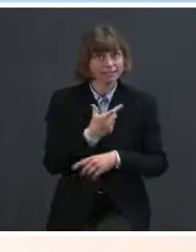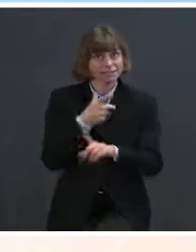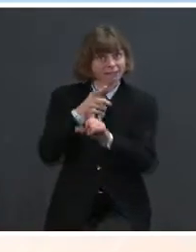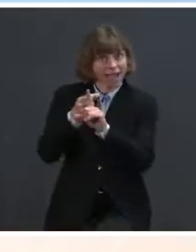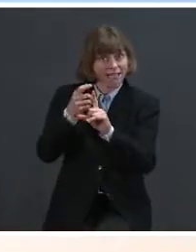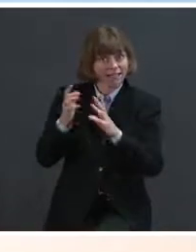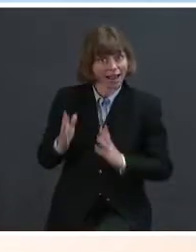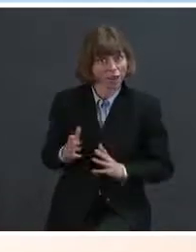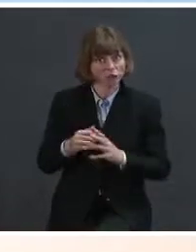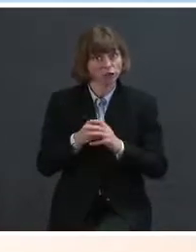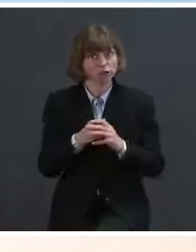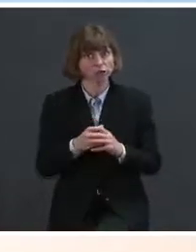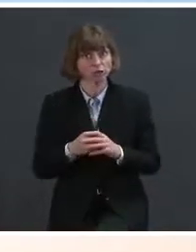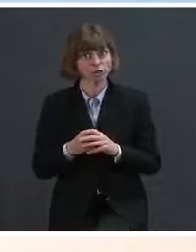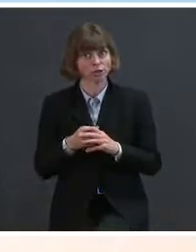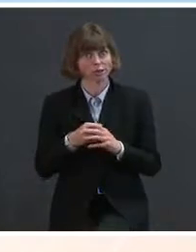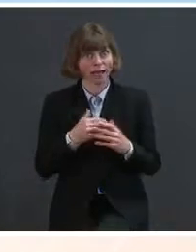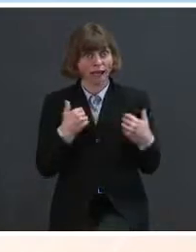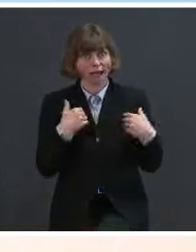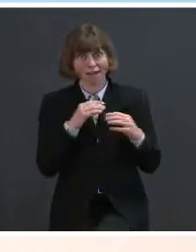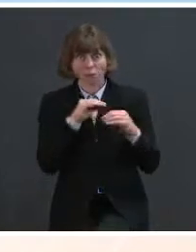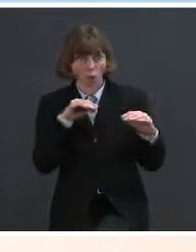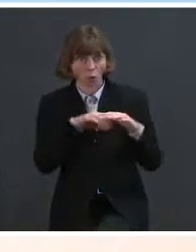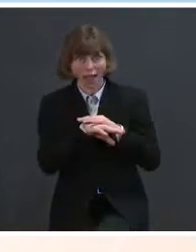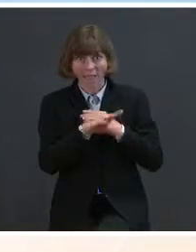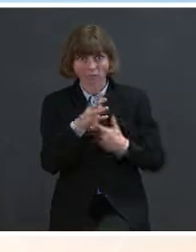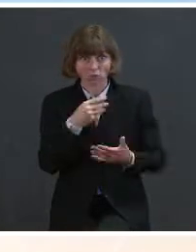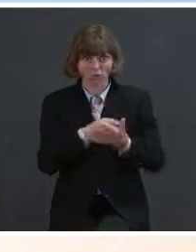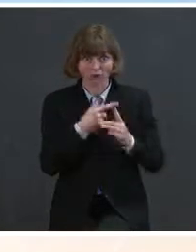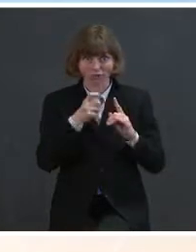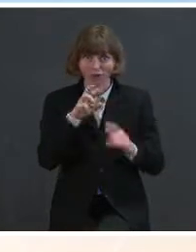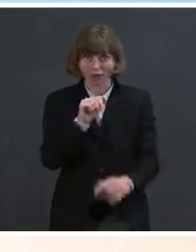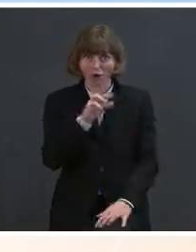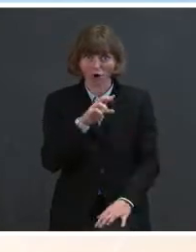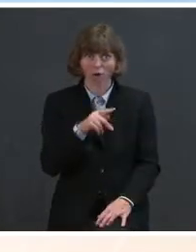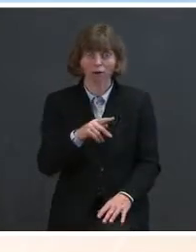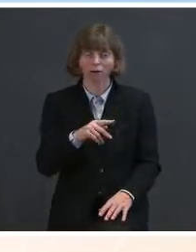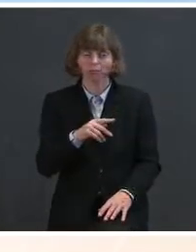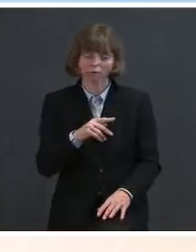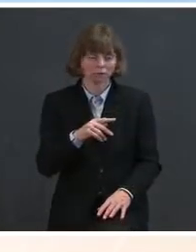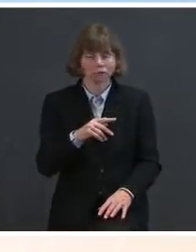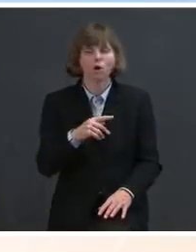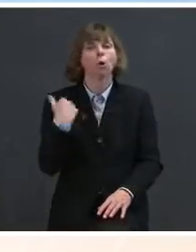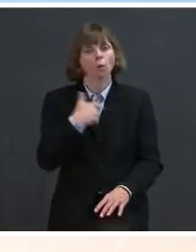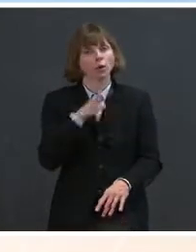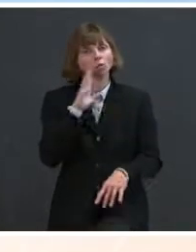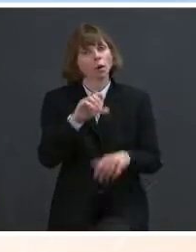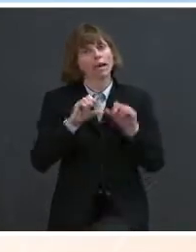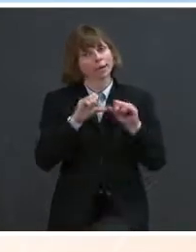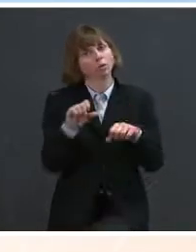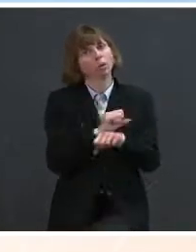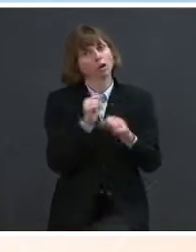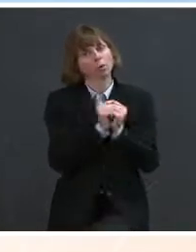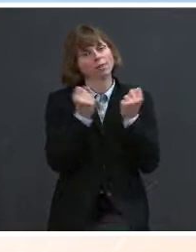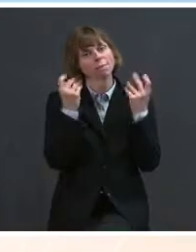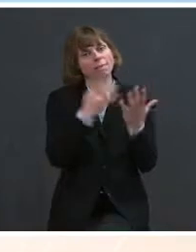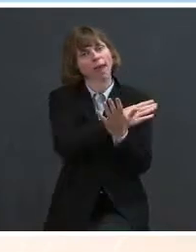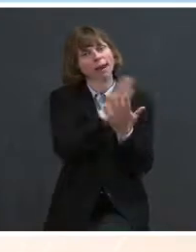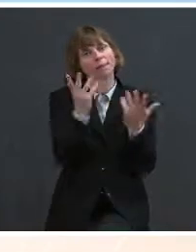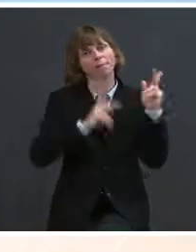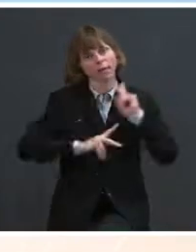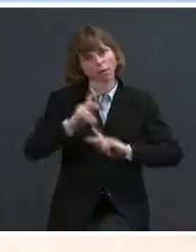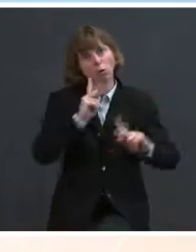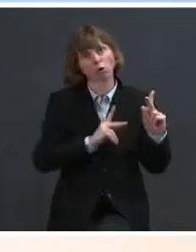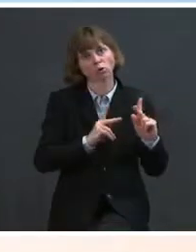to funding from the rescue plan. And certainly we will continue to work with a range of officials to get that done and get it